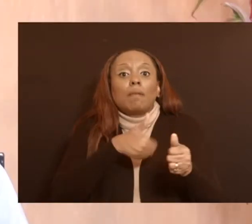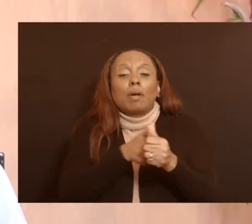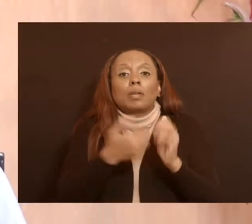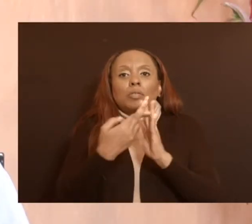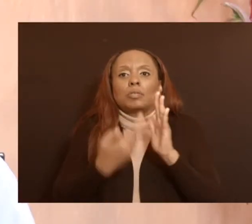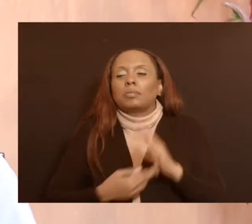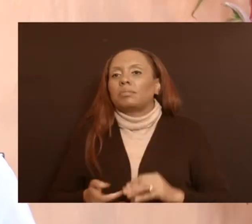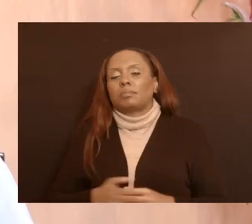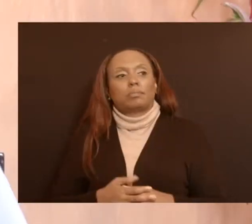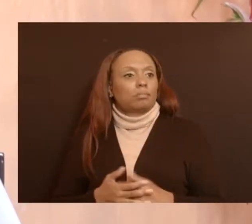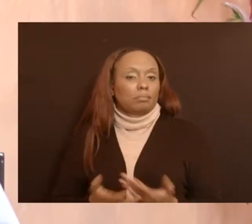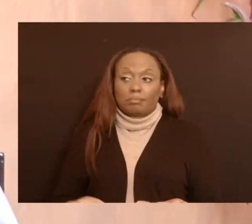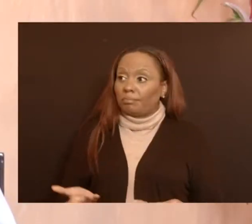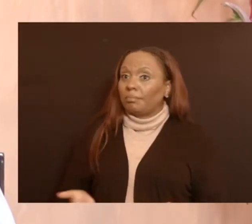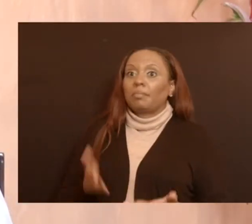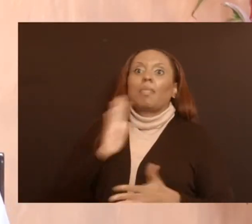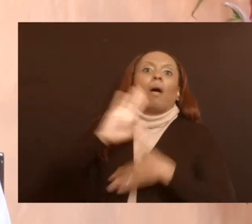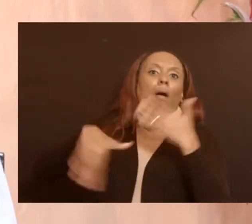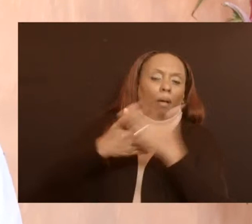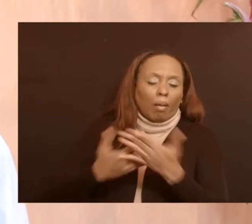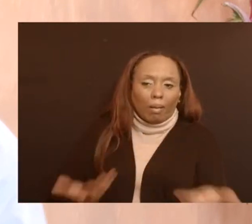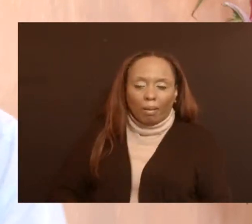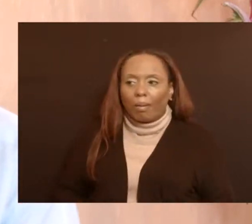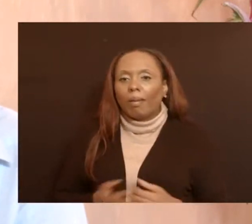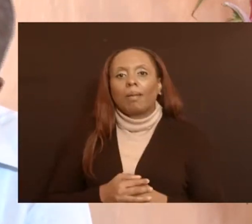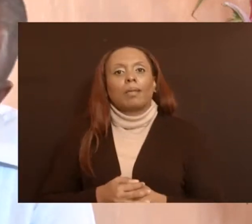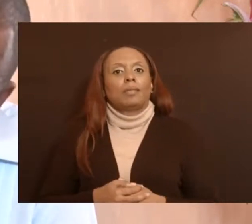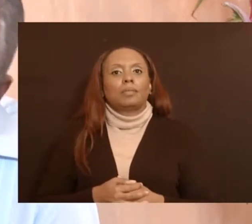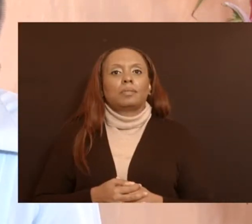The above. No, Barry,